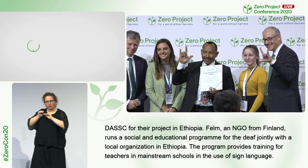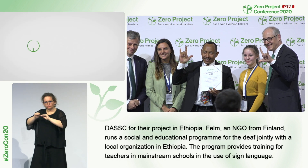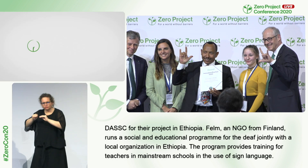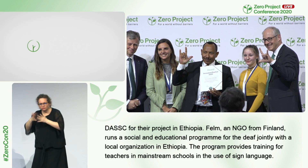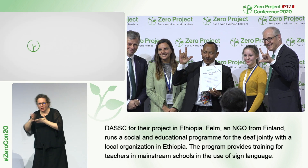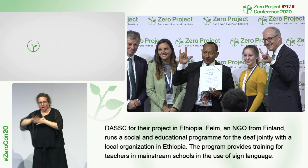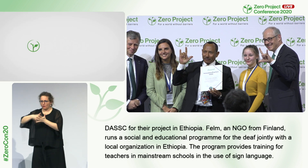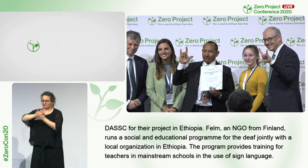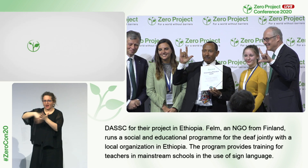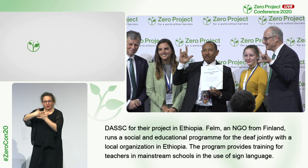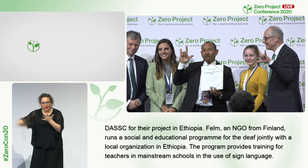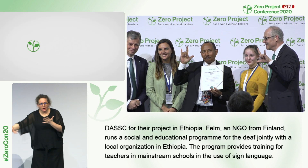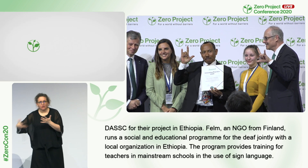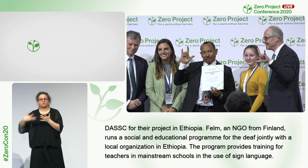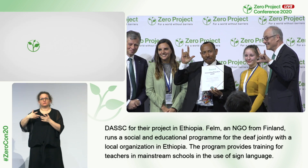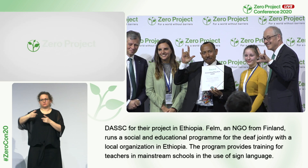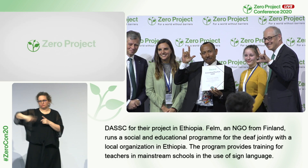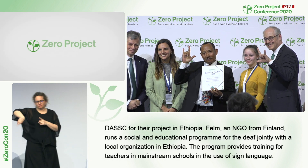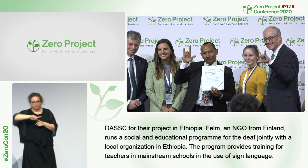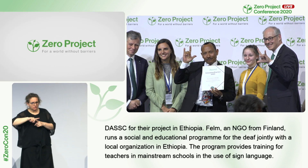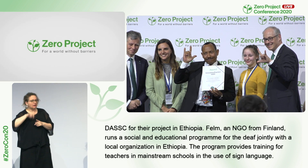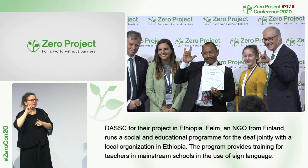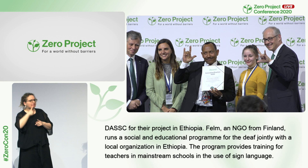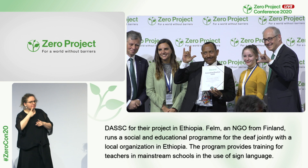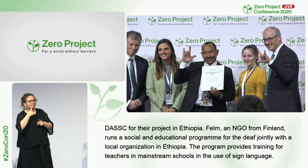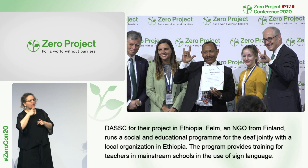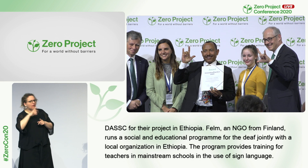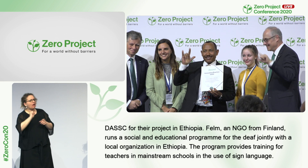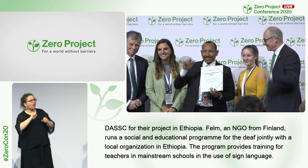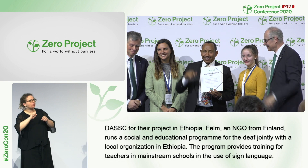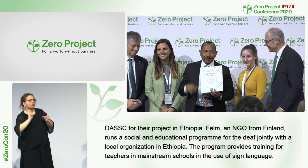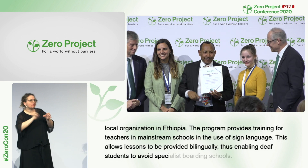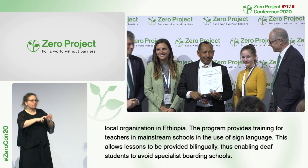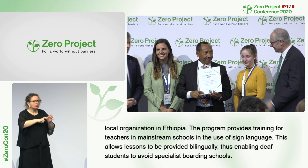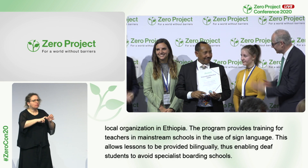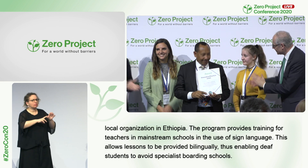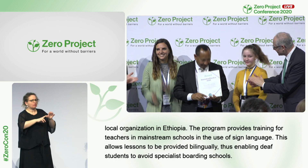deaf students to avoid specialist boarding schools.